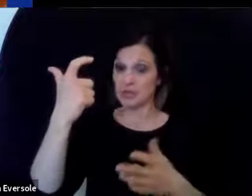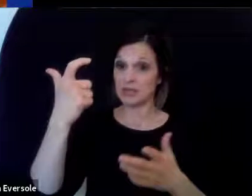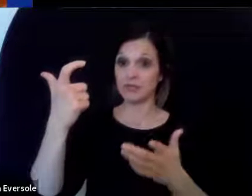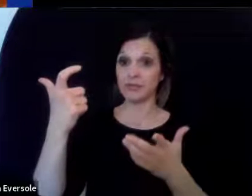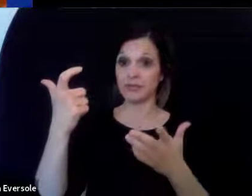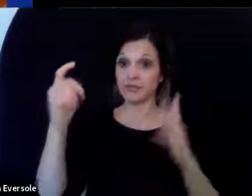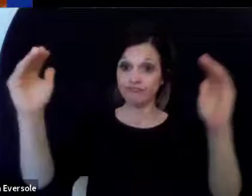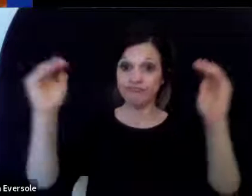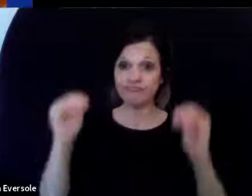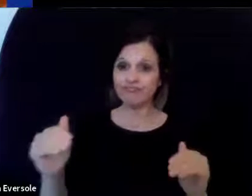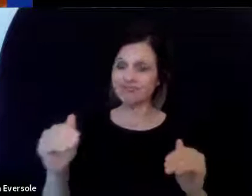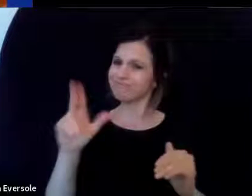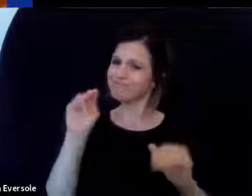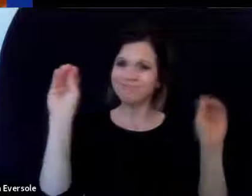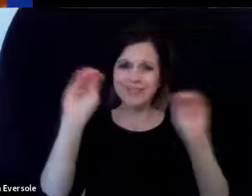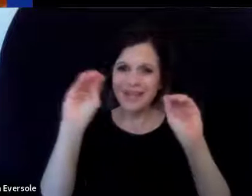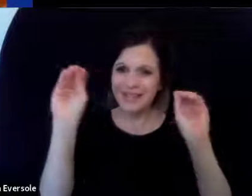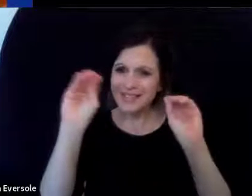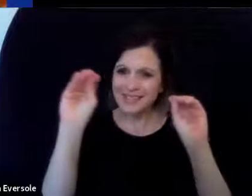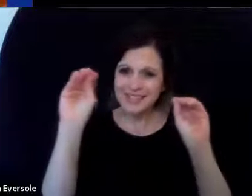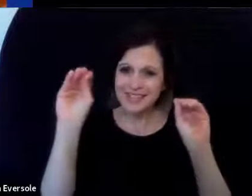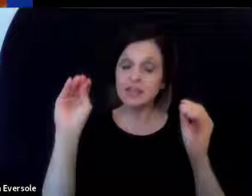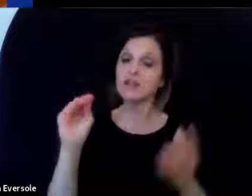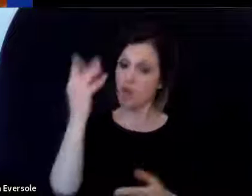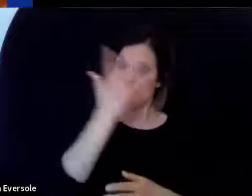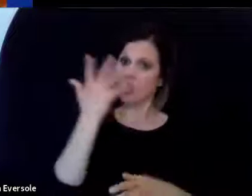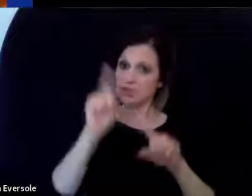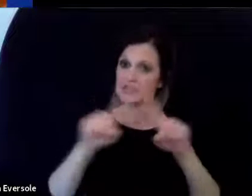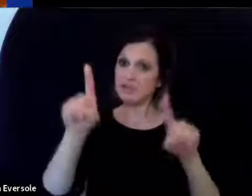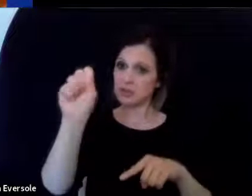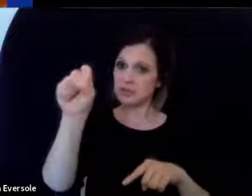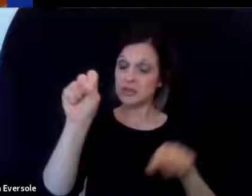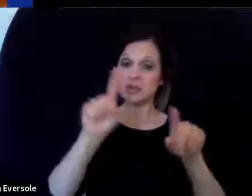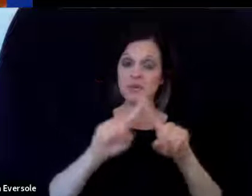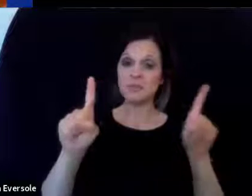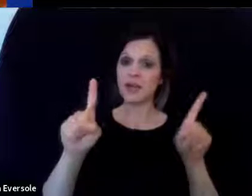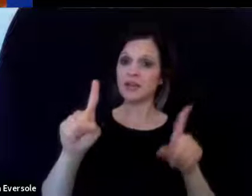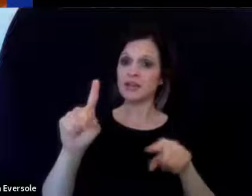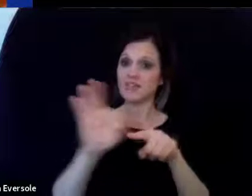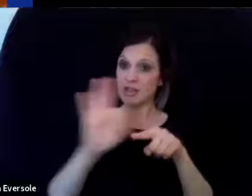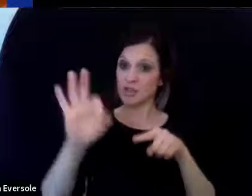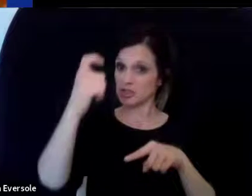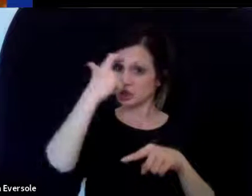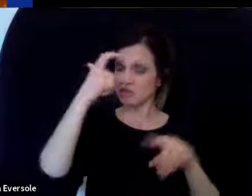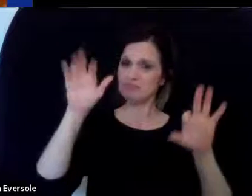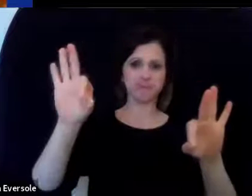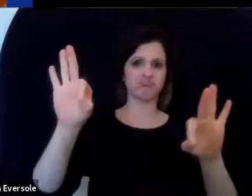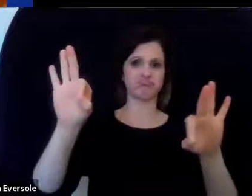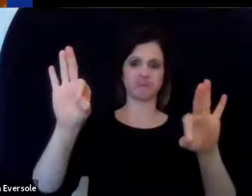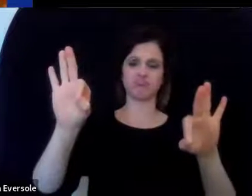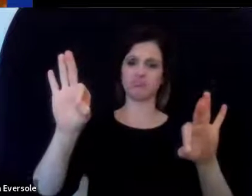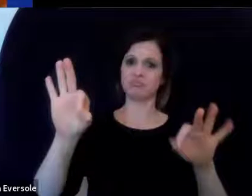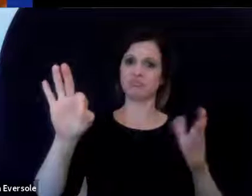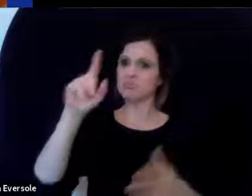none, even though they look oftentimes as though they might have significant cognitive impairment. So